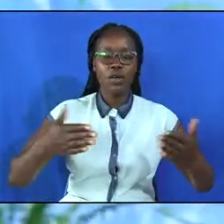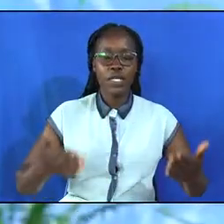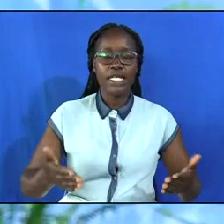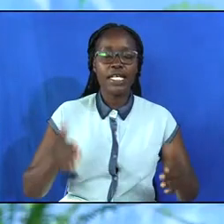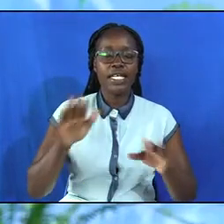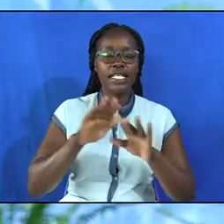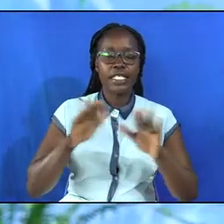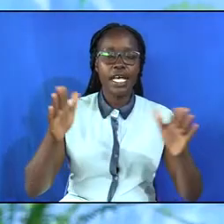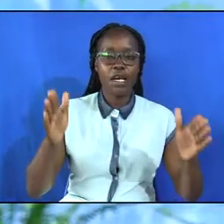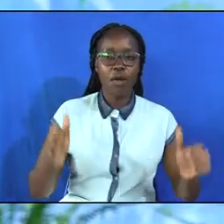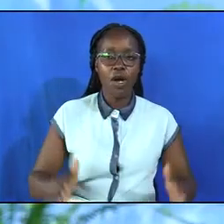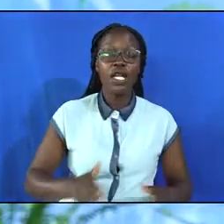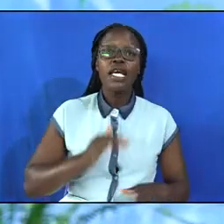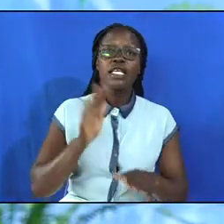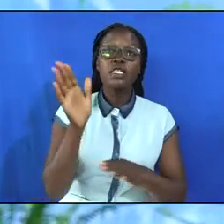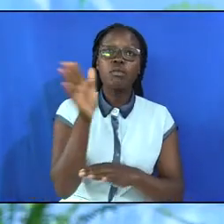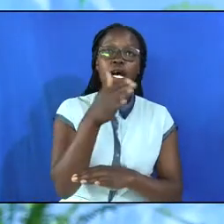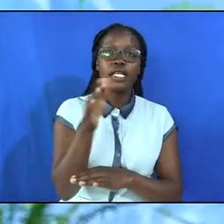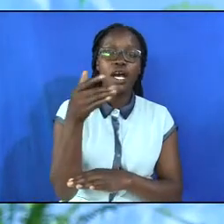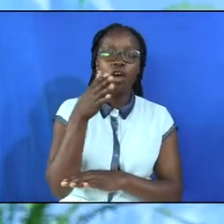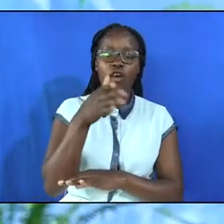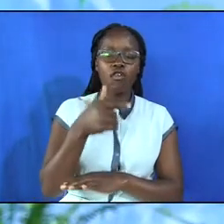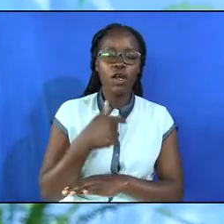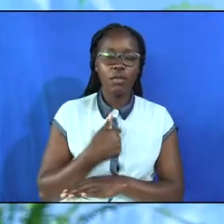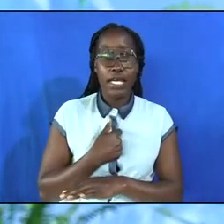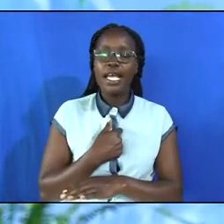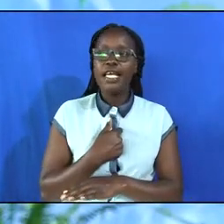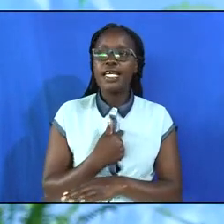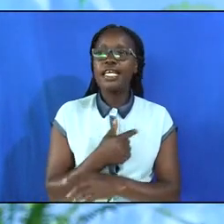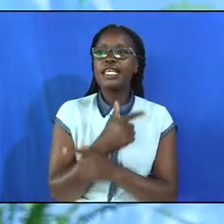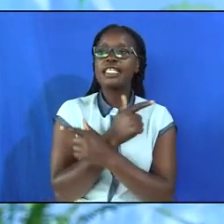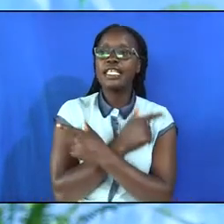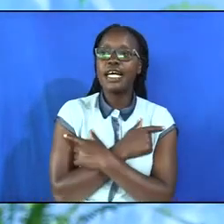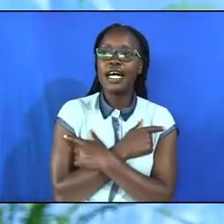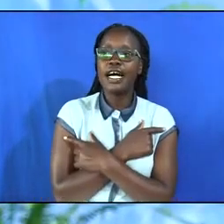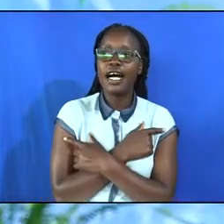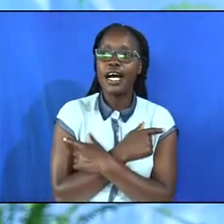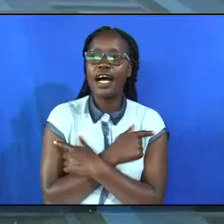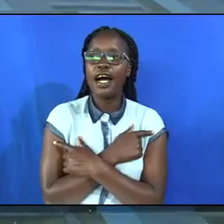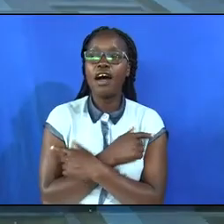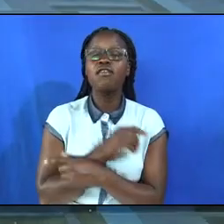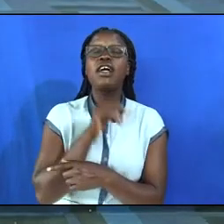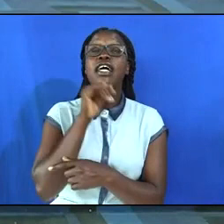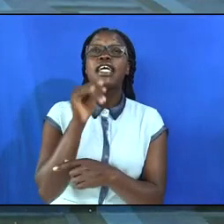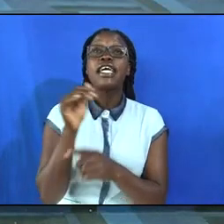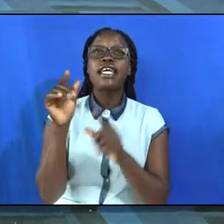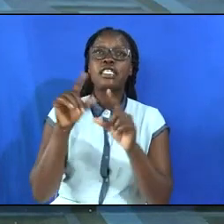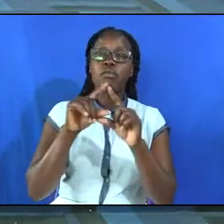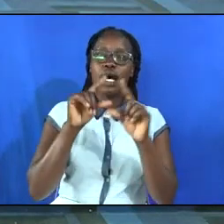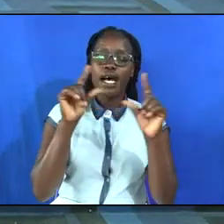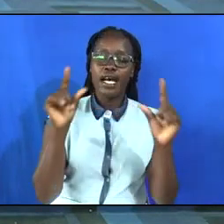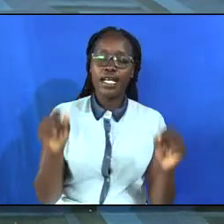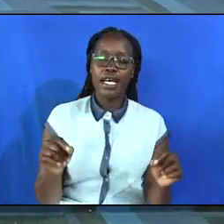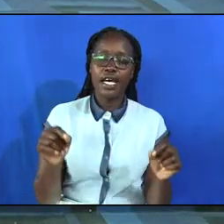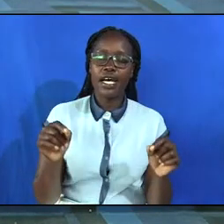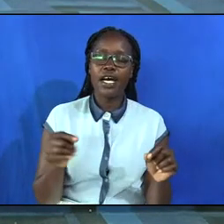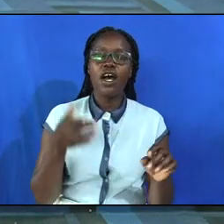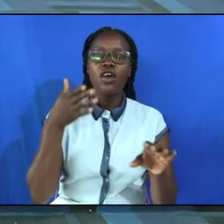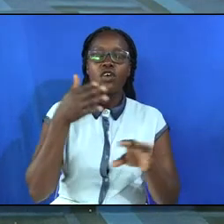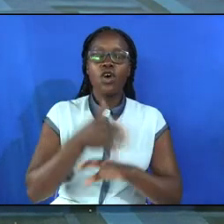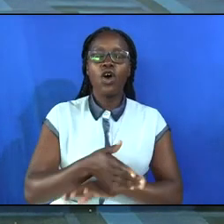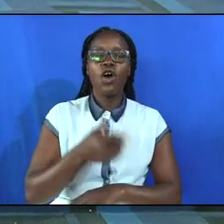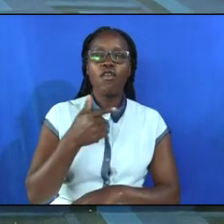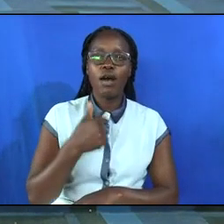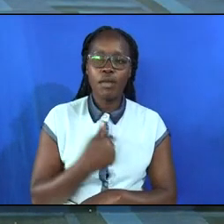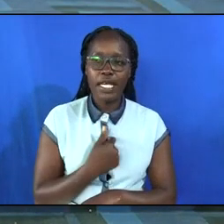His banqueting table. His banner over me is love. His